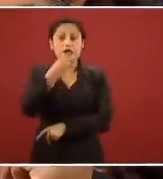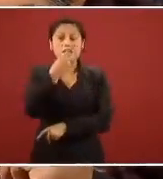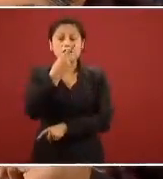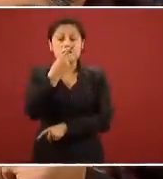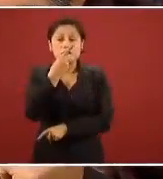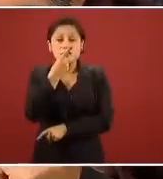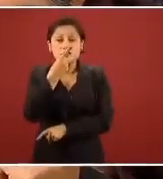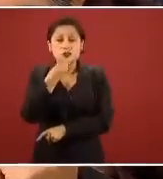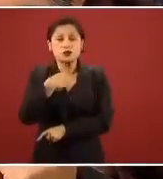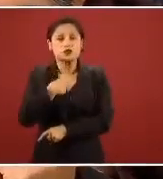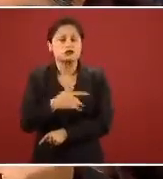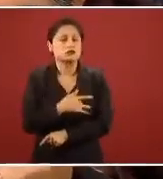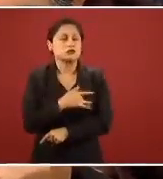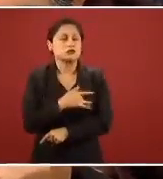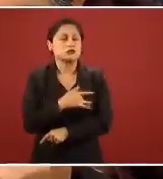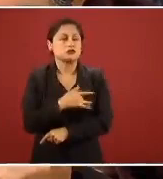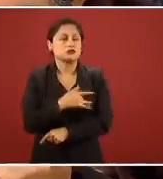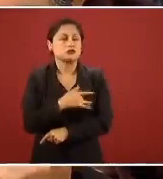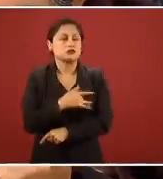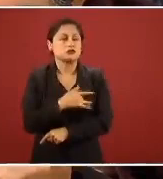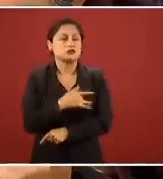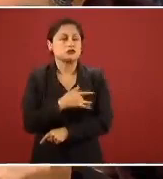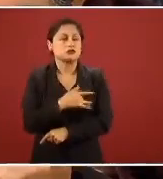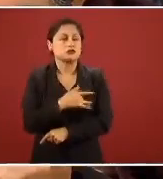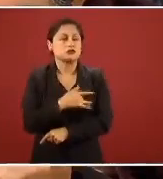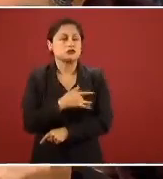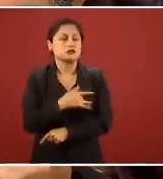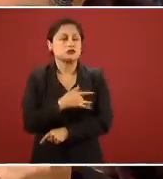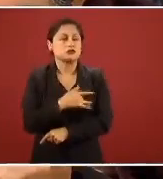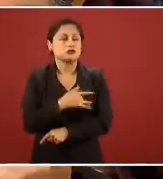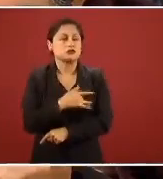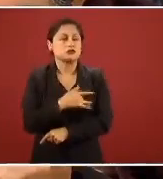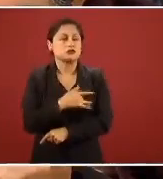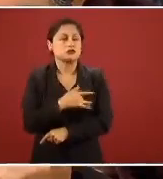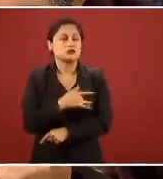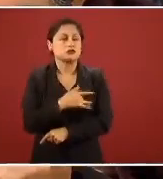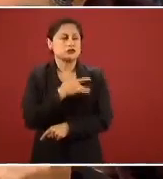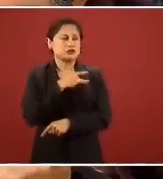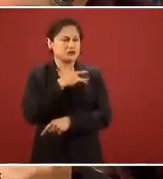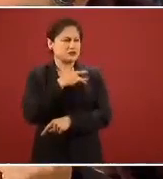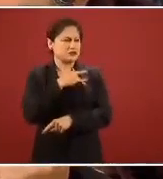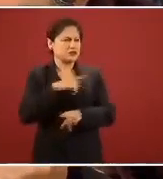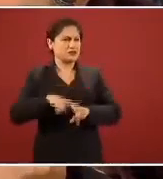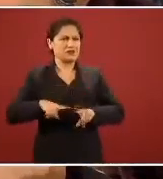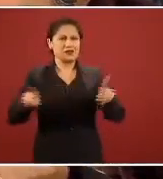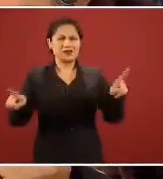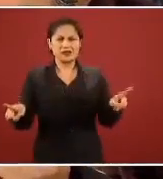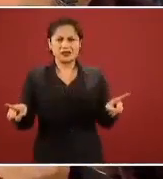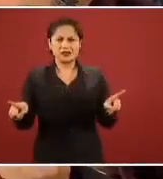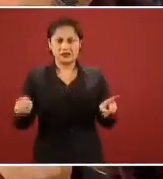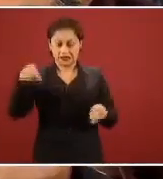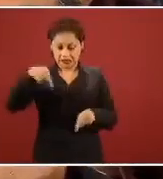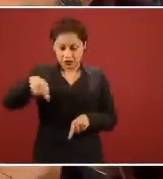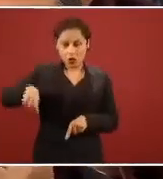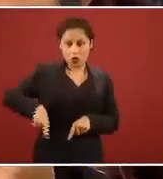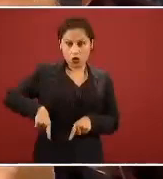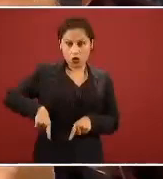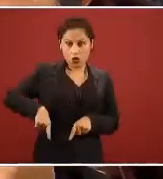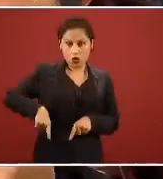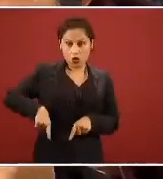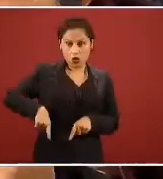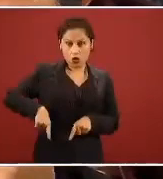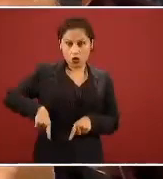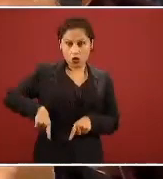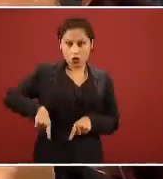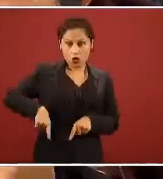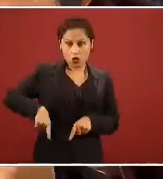iba a ser otra cosa ese desayuno. And I thought that this breakfast was going to be a different thing. Primer desayuno de este gobierno nuevo. And